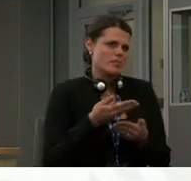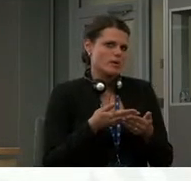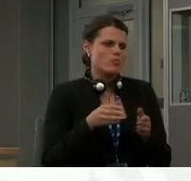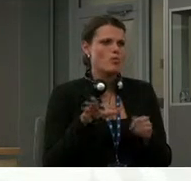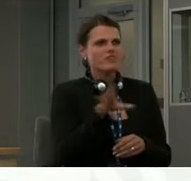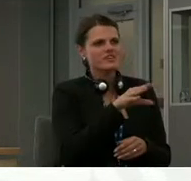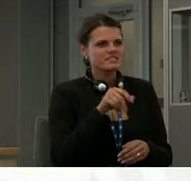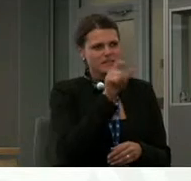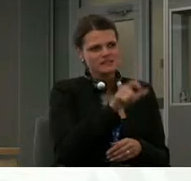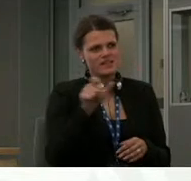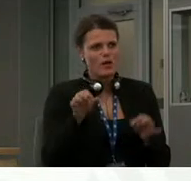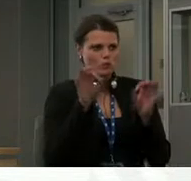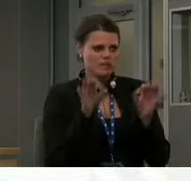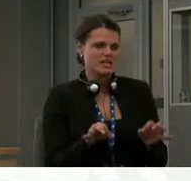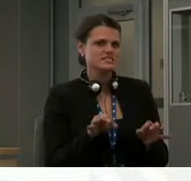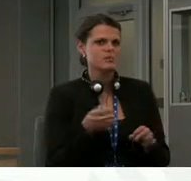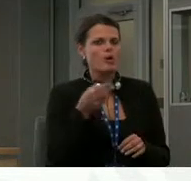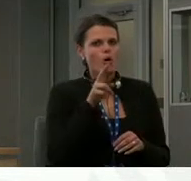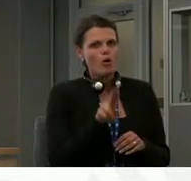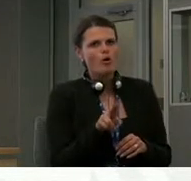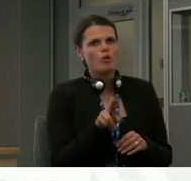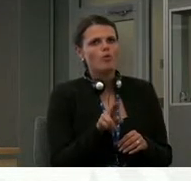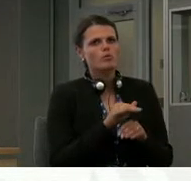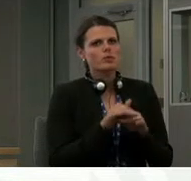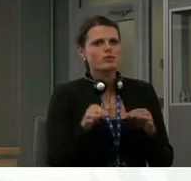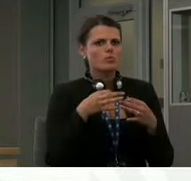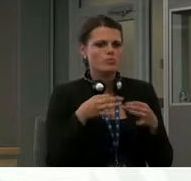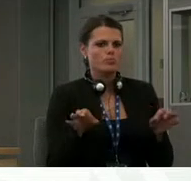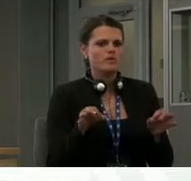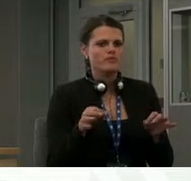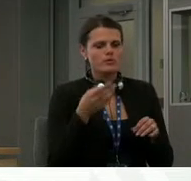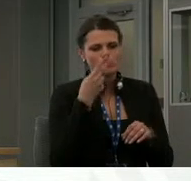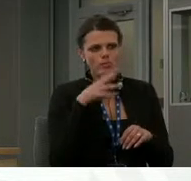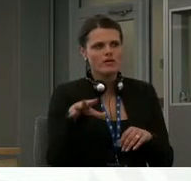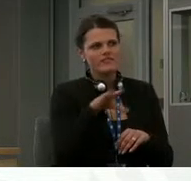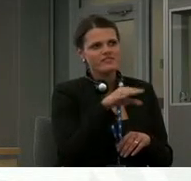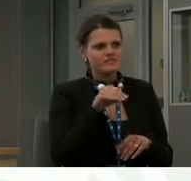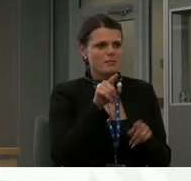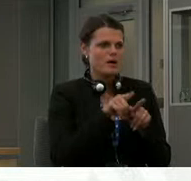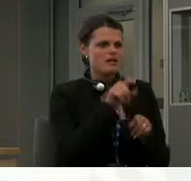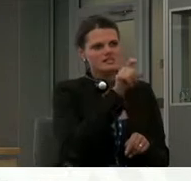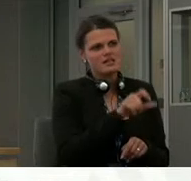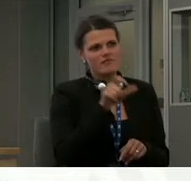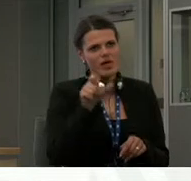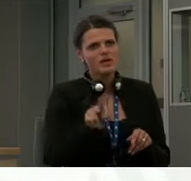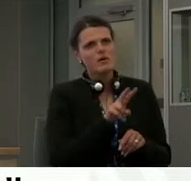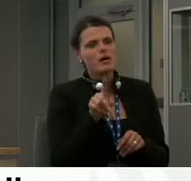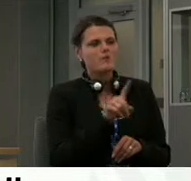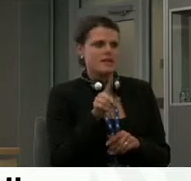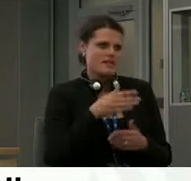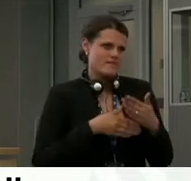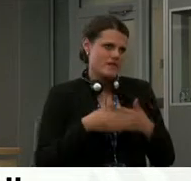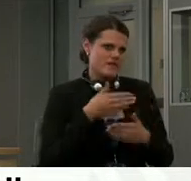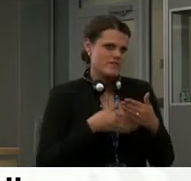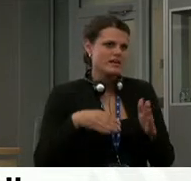of all human rights and fundamental freedoms by all persons with